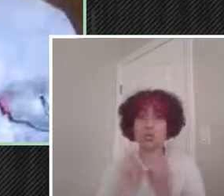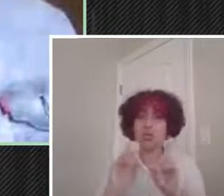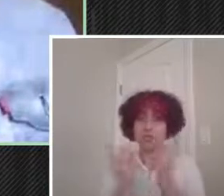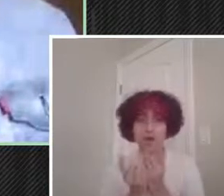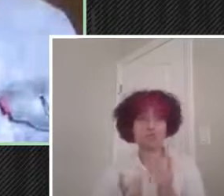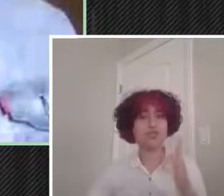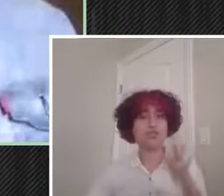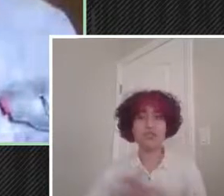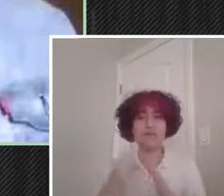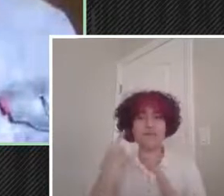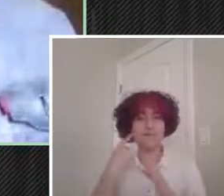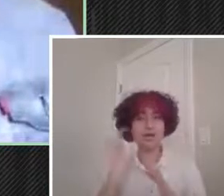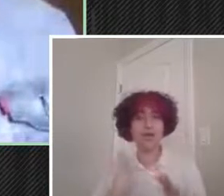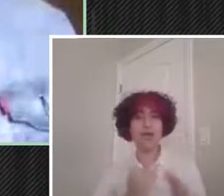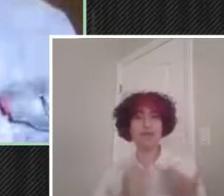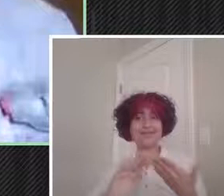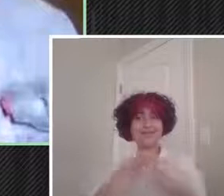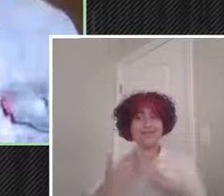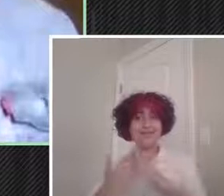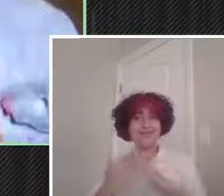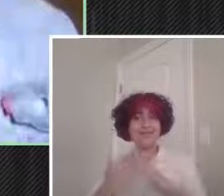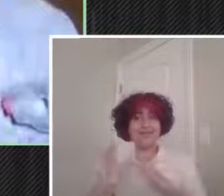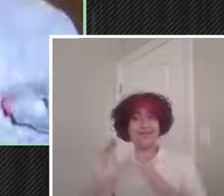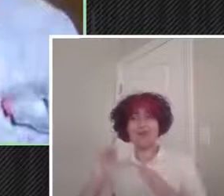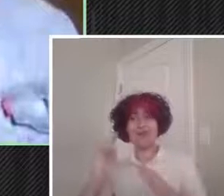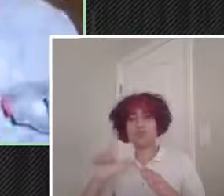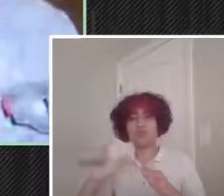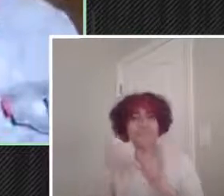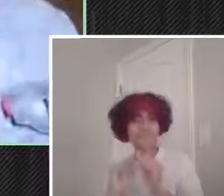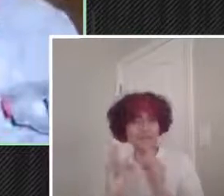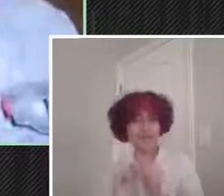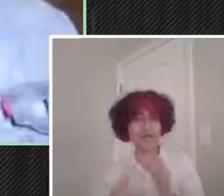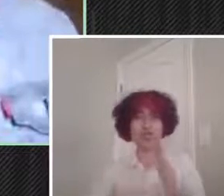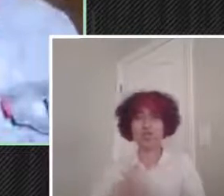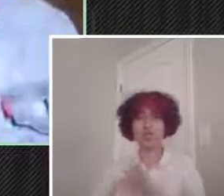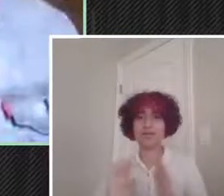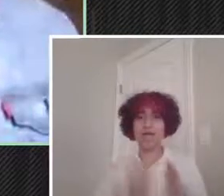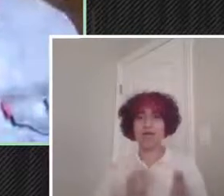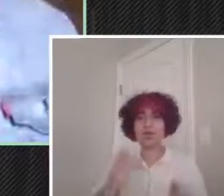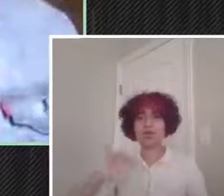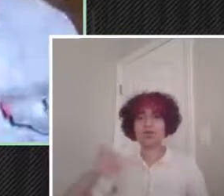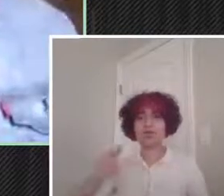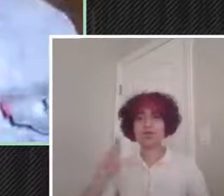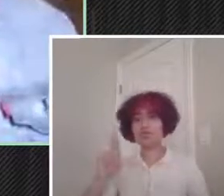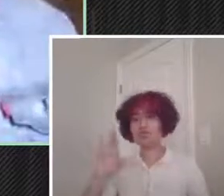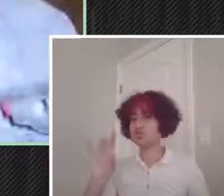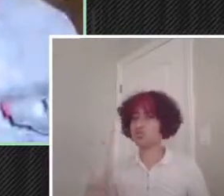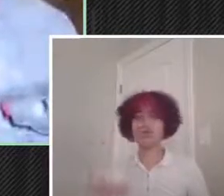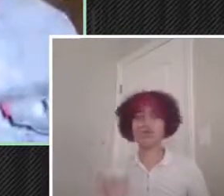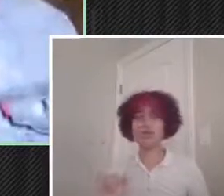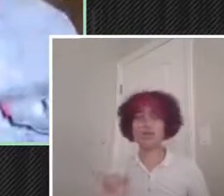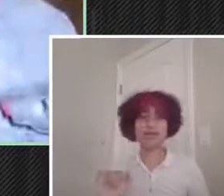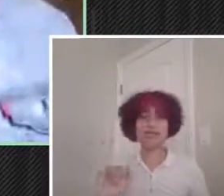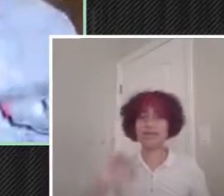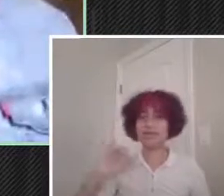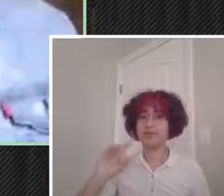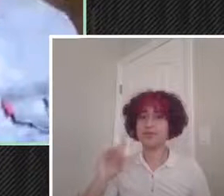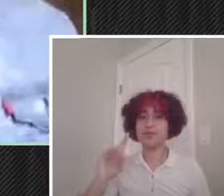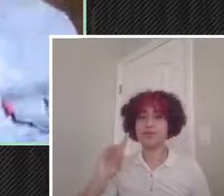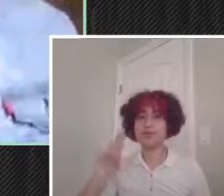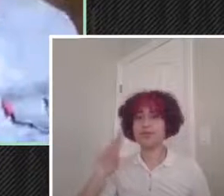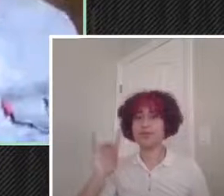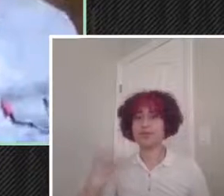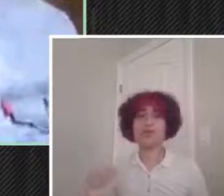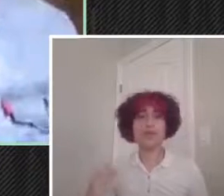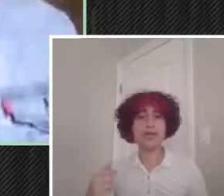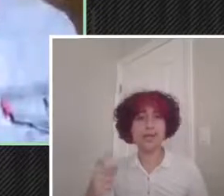meetings, participate in jury duty. We won't see significant outcomes until we activate people on a local level